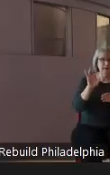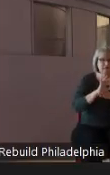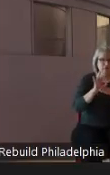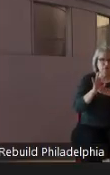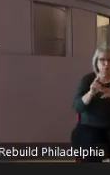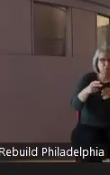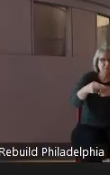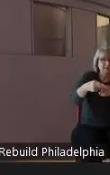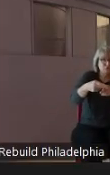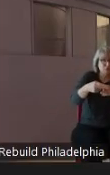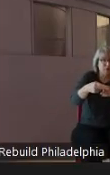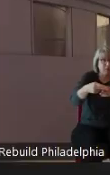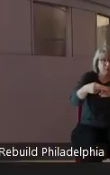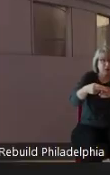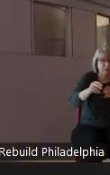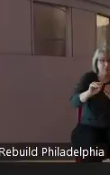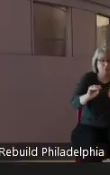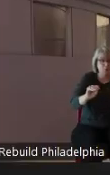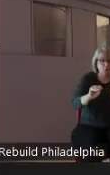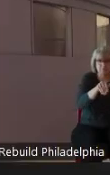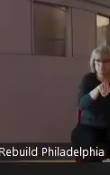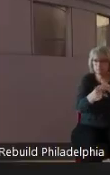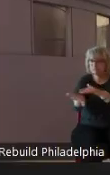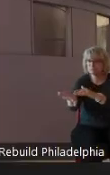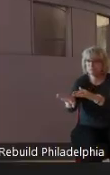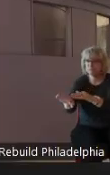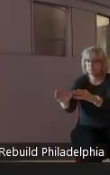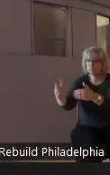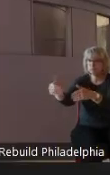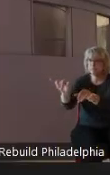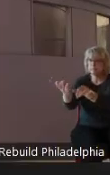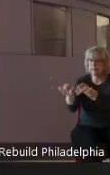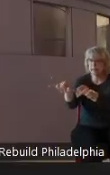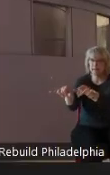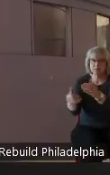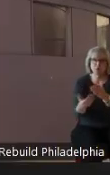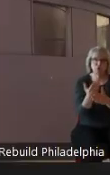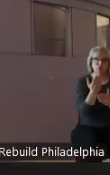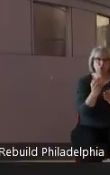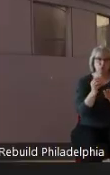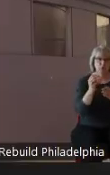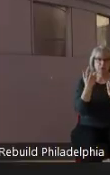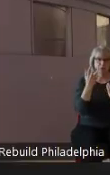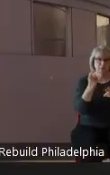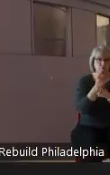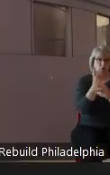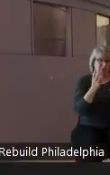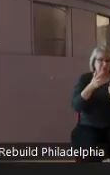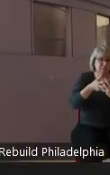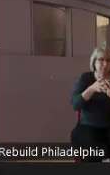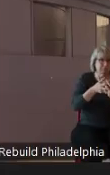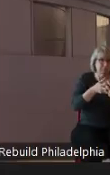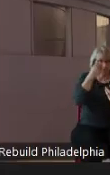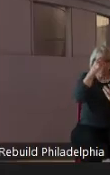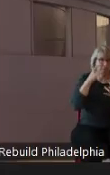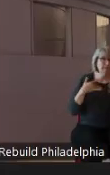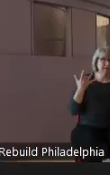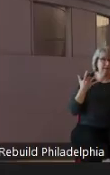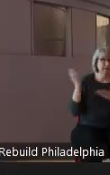will temporarily be moved to a different room so that new furniture appropriate for the event can be brought